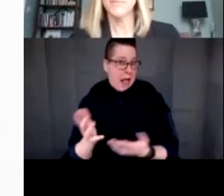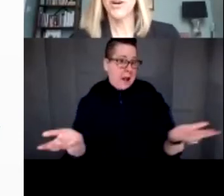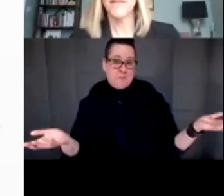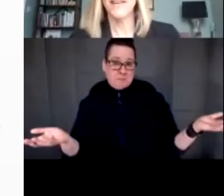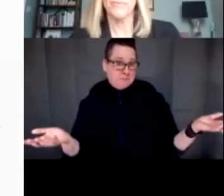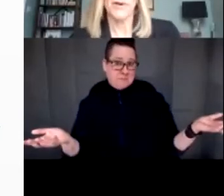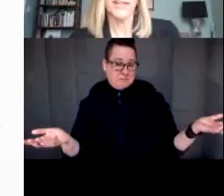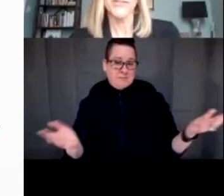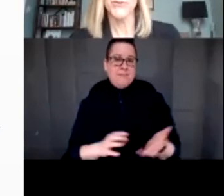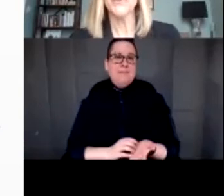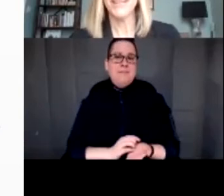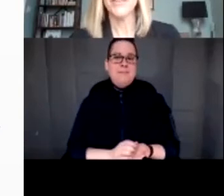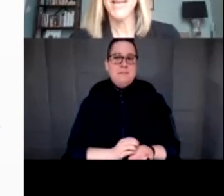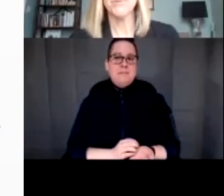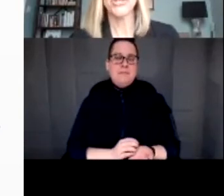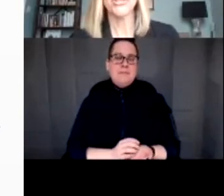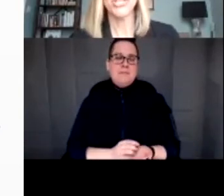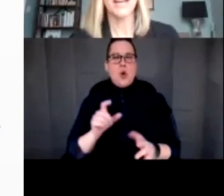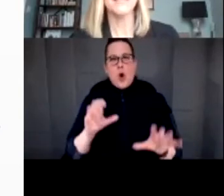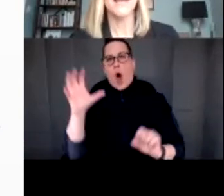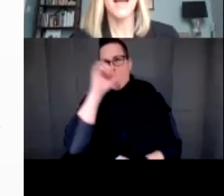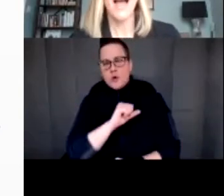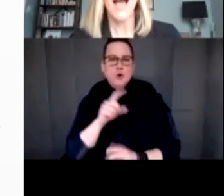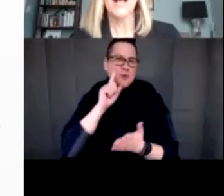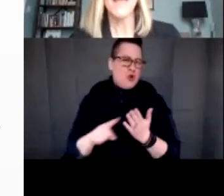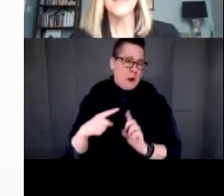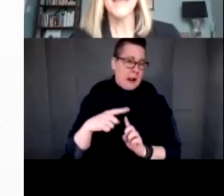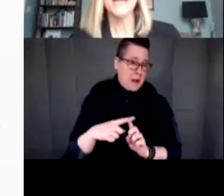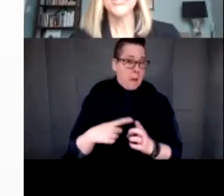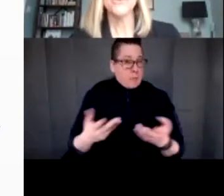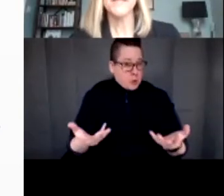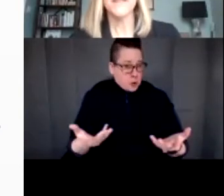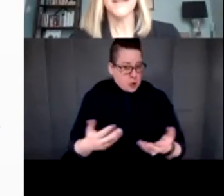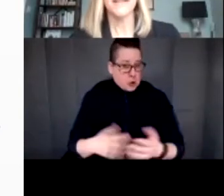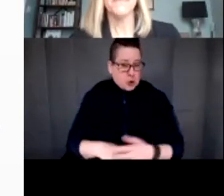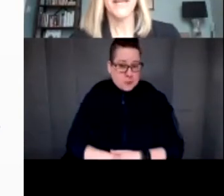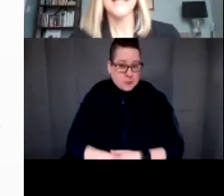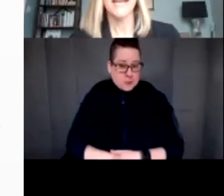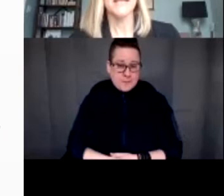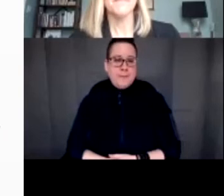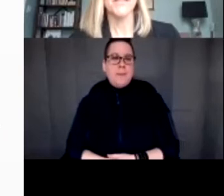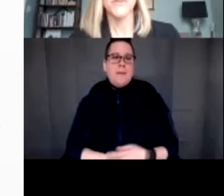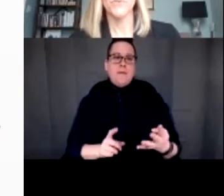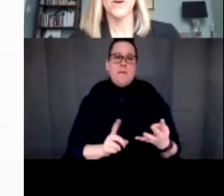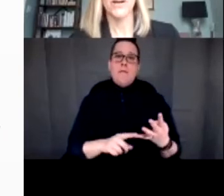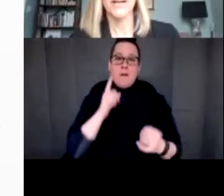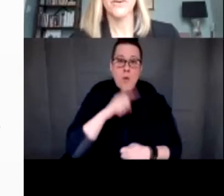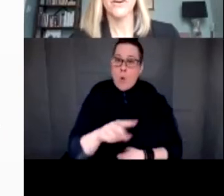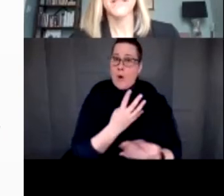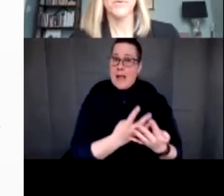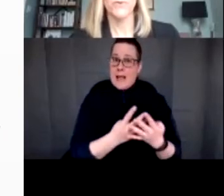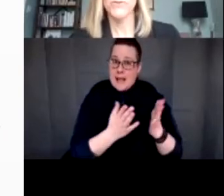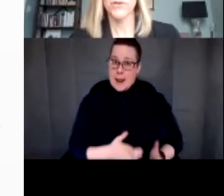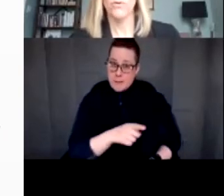had as part of it, and one can assume, temperature checks. Then in terms of the inmates, any inmates who were